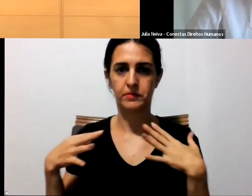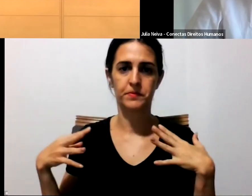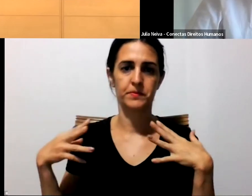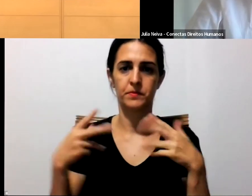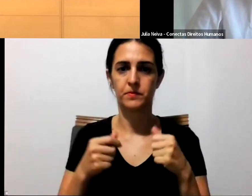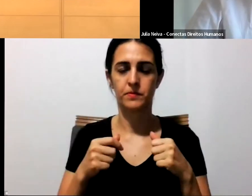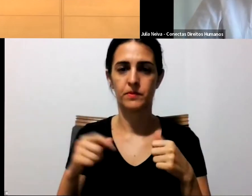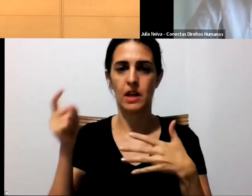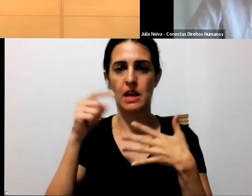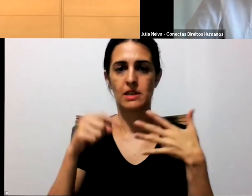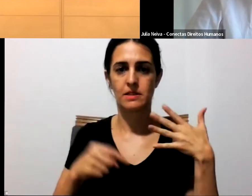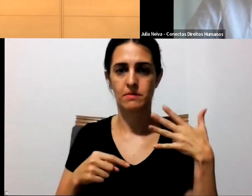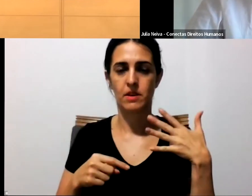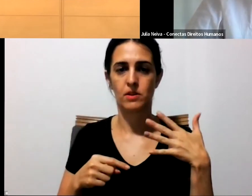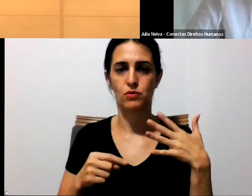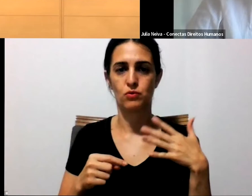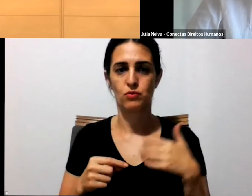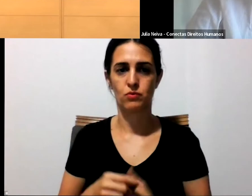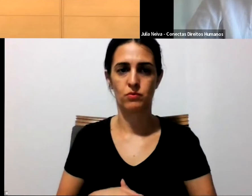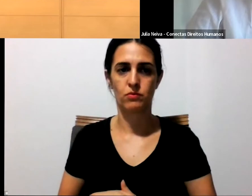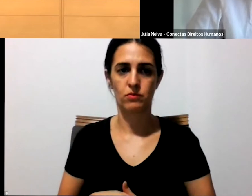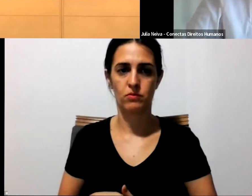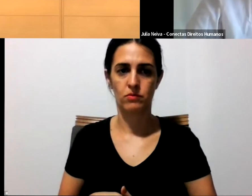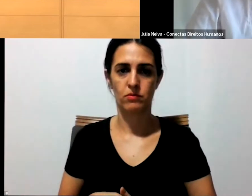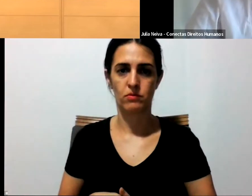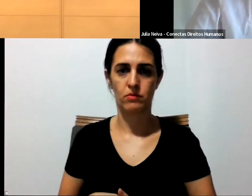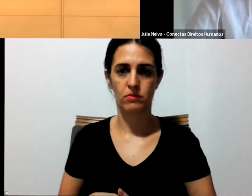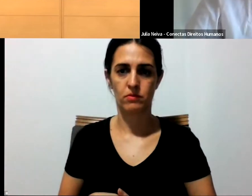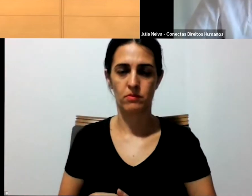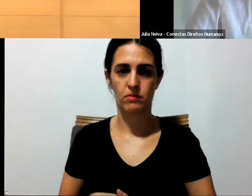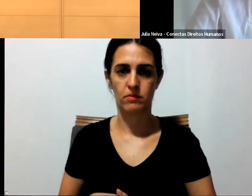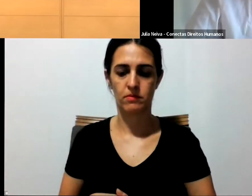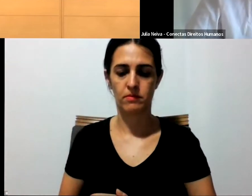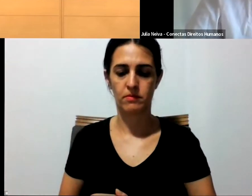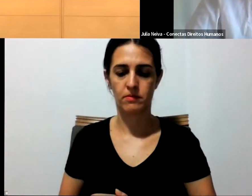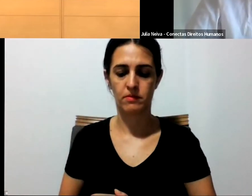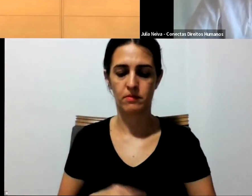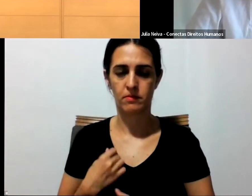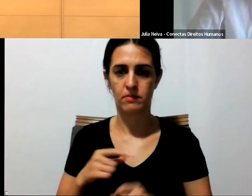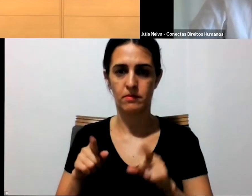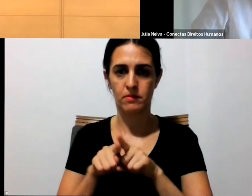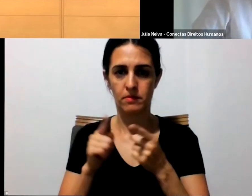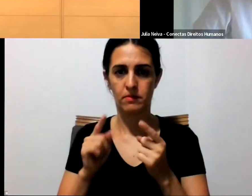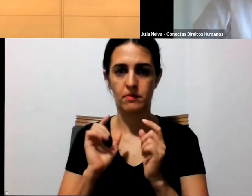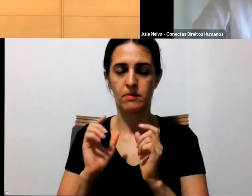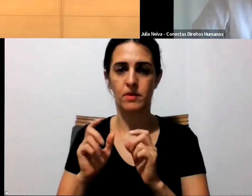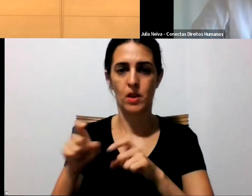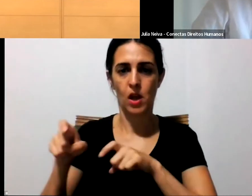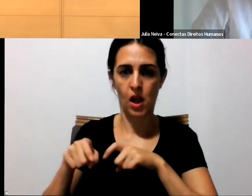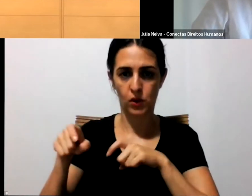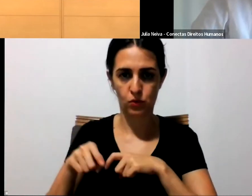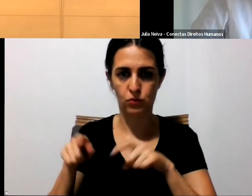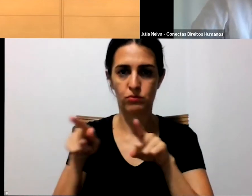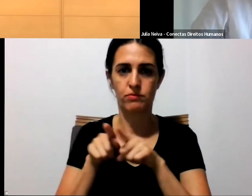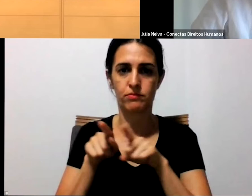an observer at Business at OECD, which is the organization that follows the OECD issues. CNI already is an observer